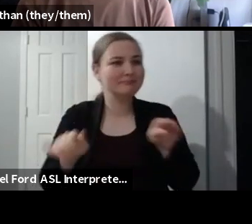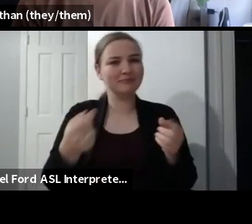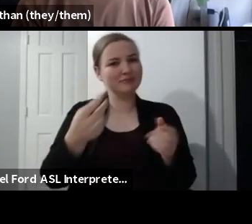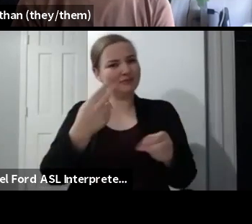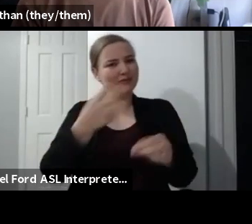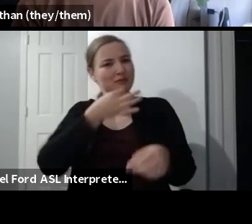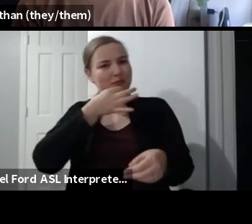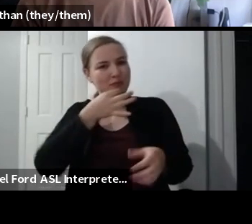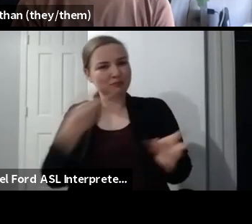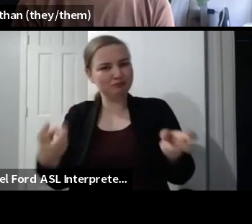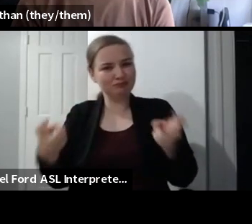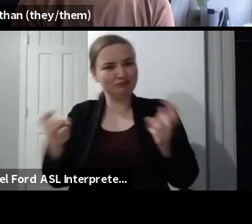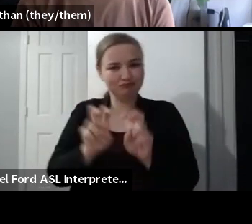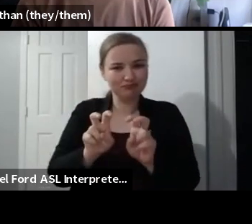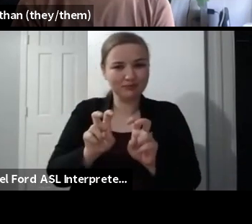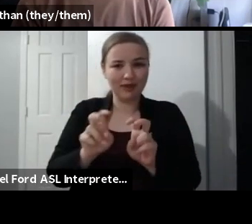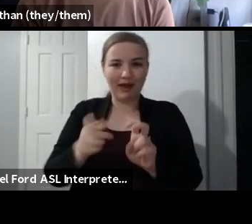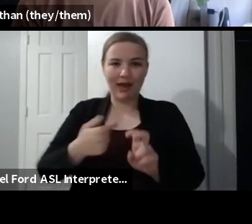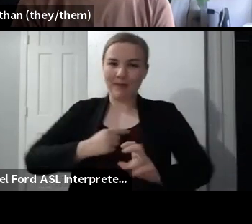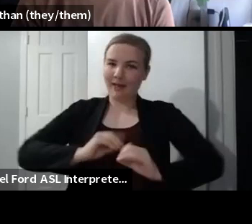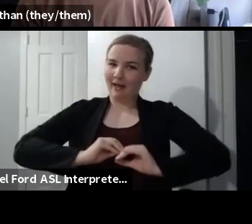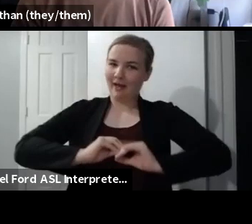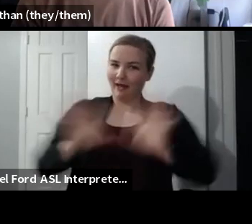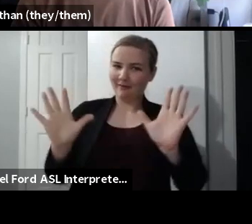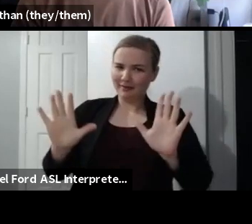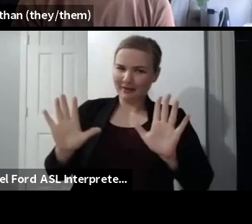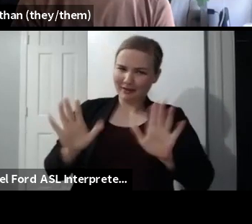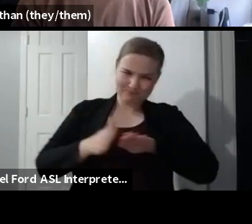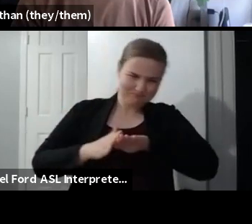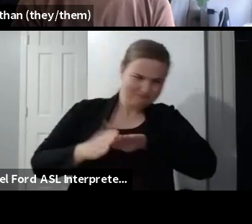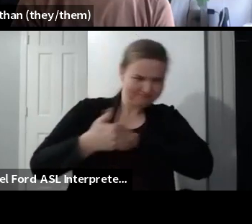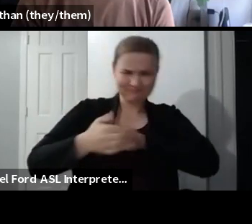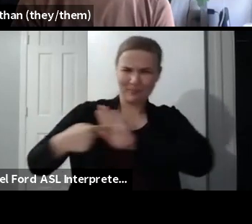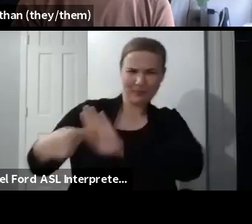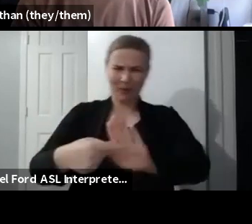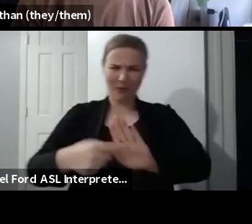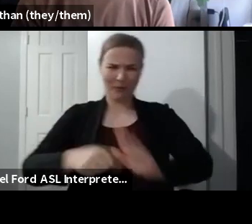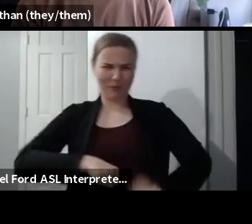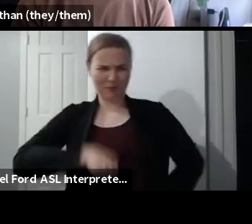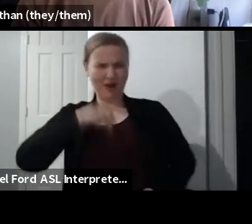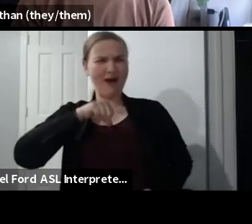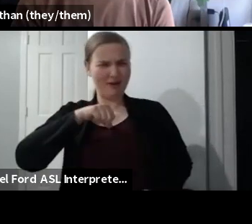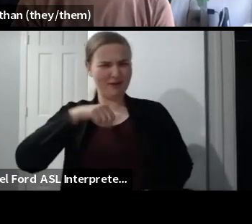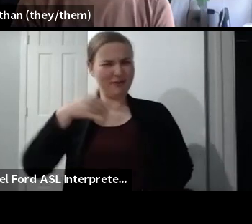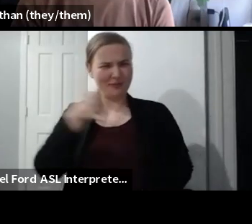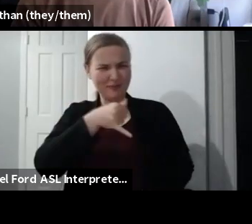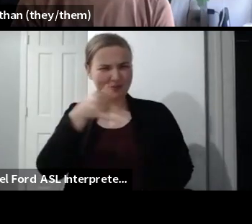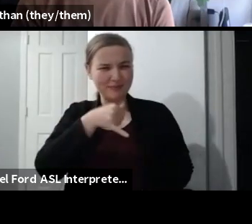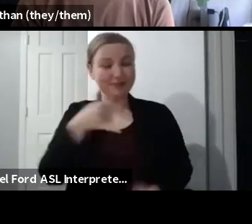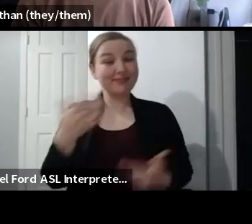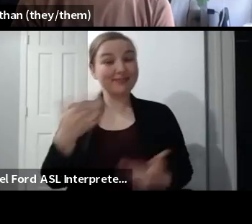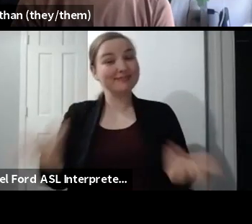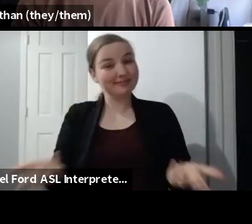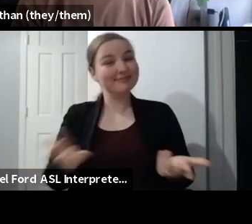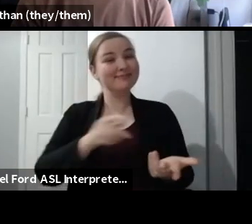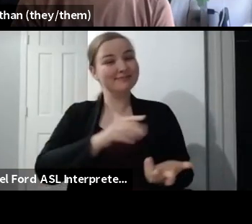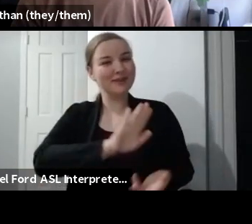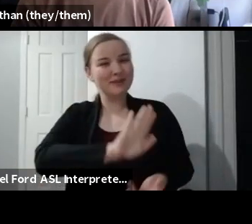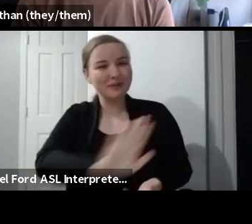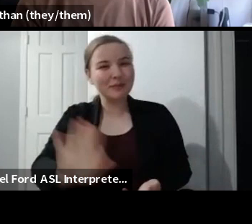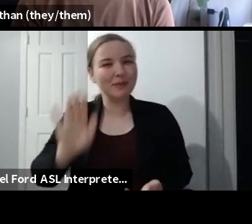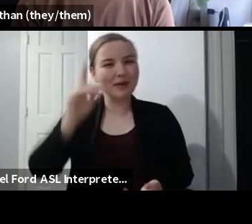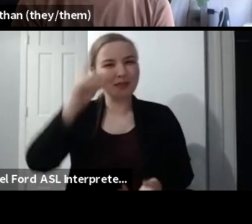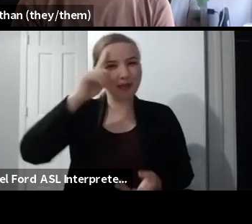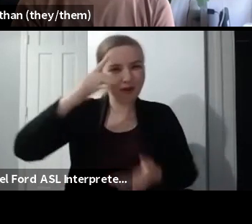went all the way. But tell me about and tell us about your thinking when